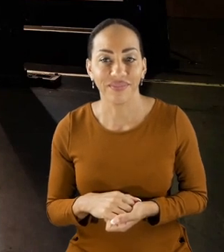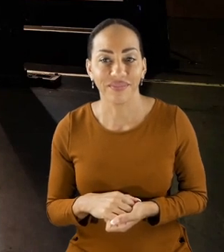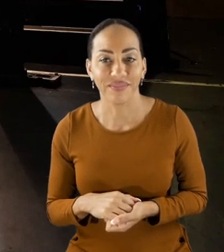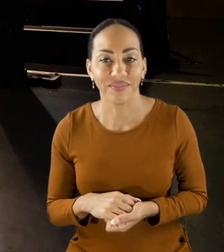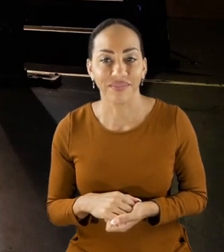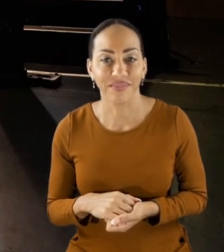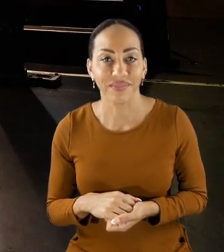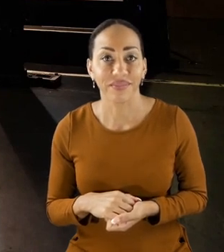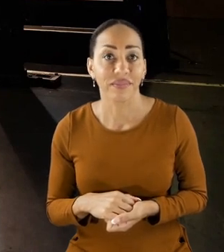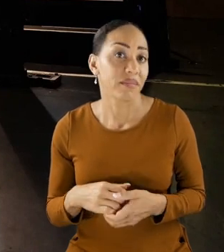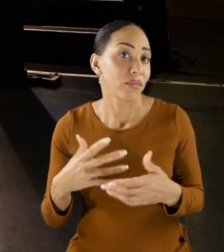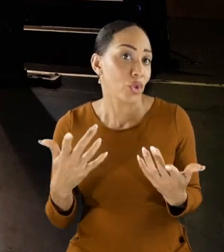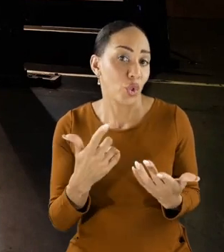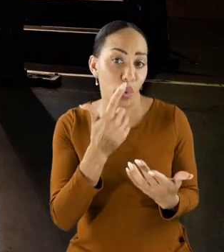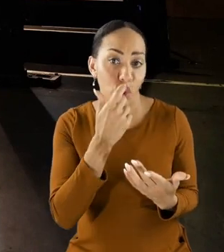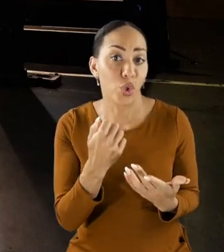I put you into the audience.